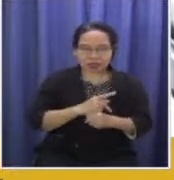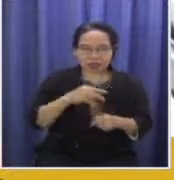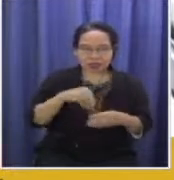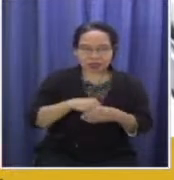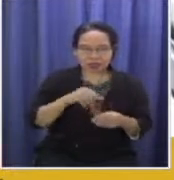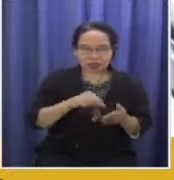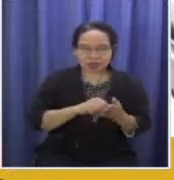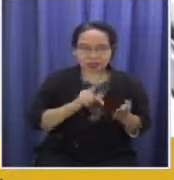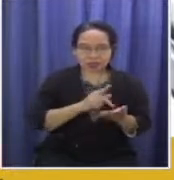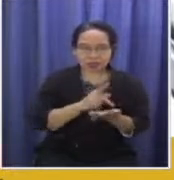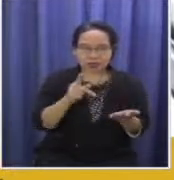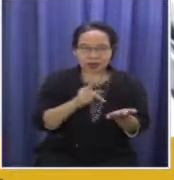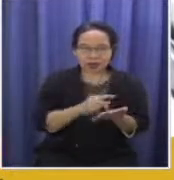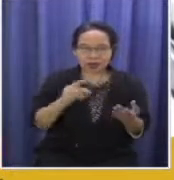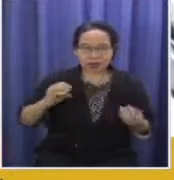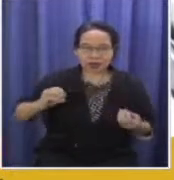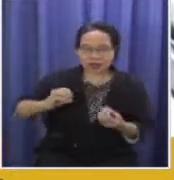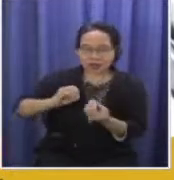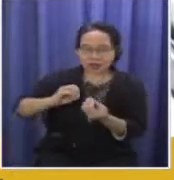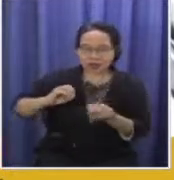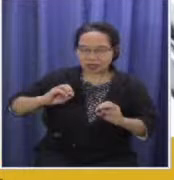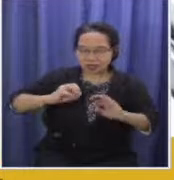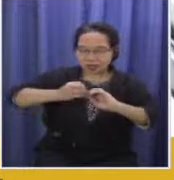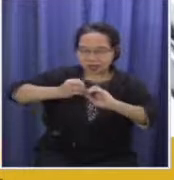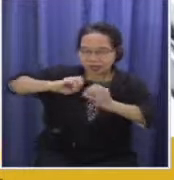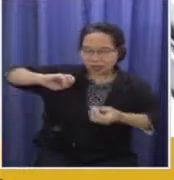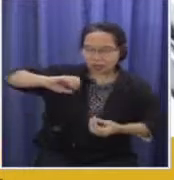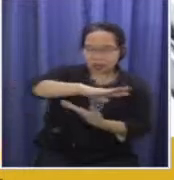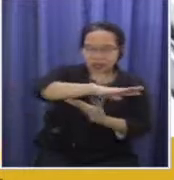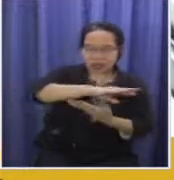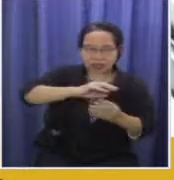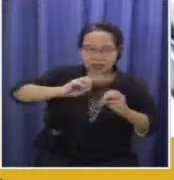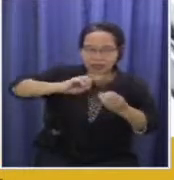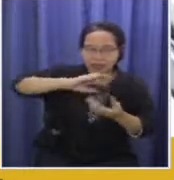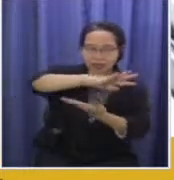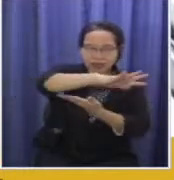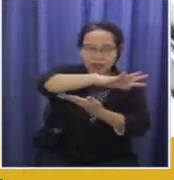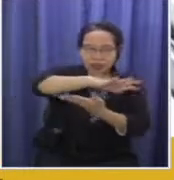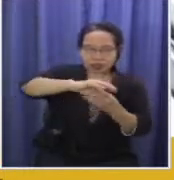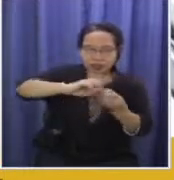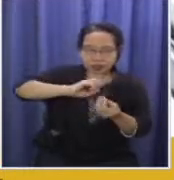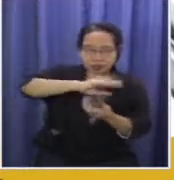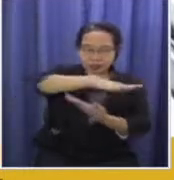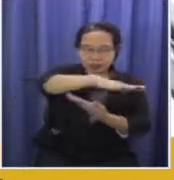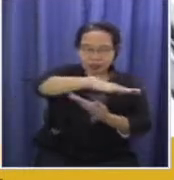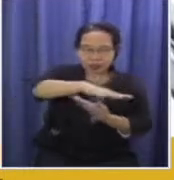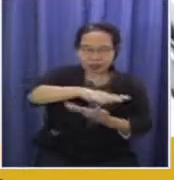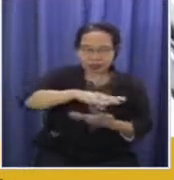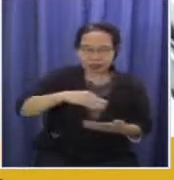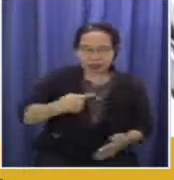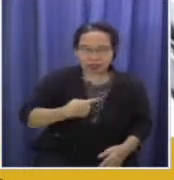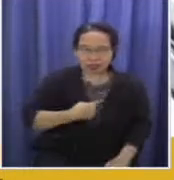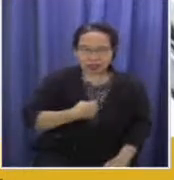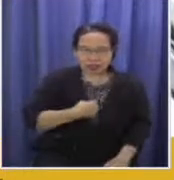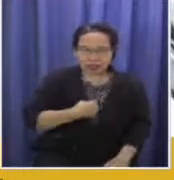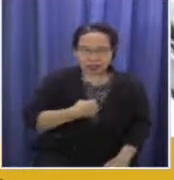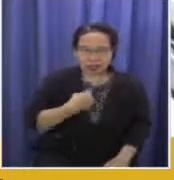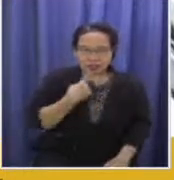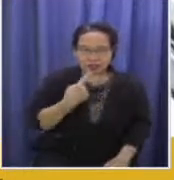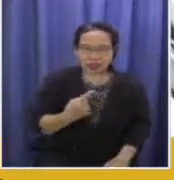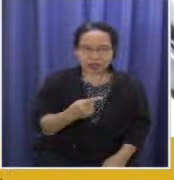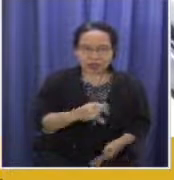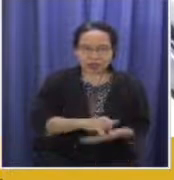this particular galaxy, which is called the Milky Way galaxy. So I may say